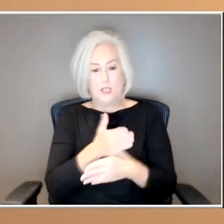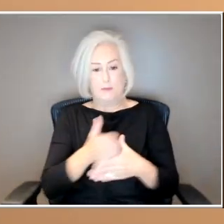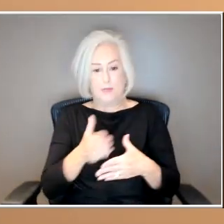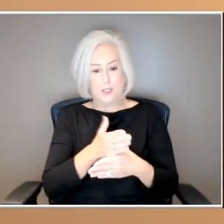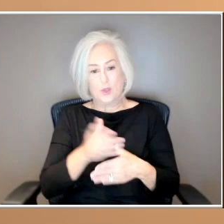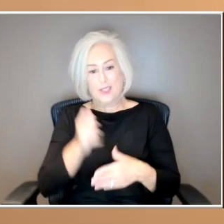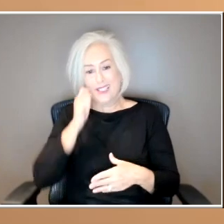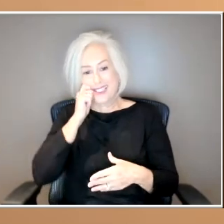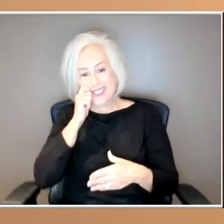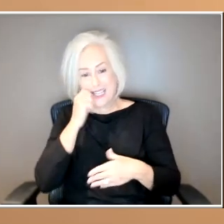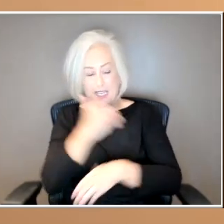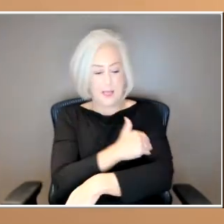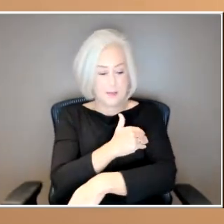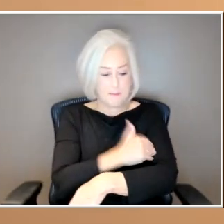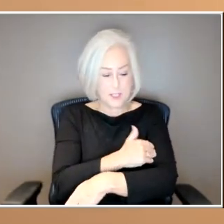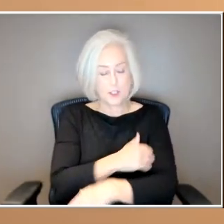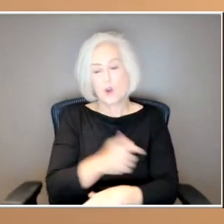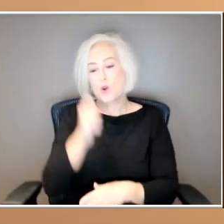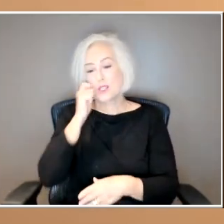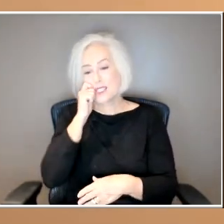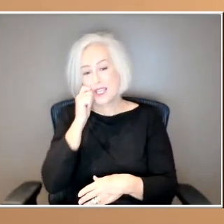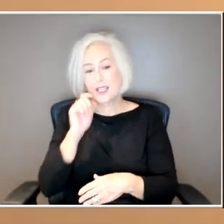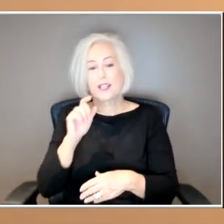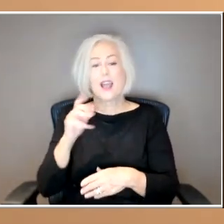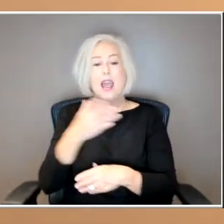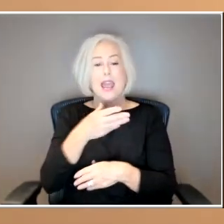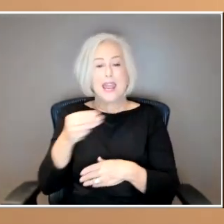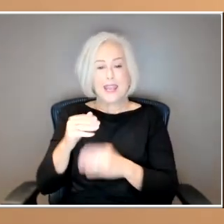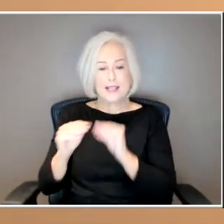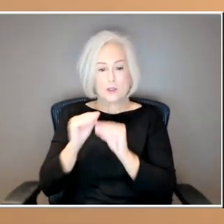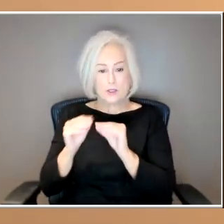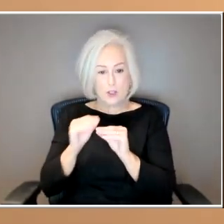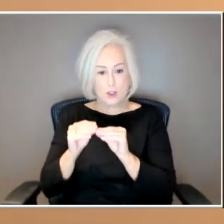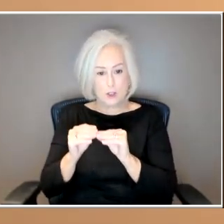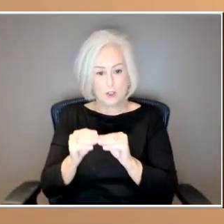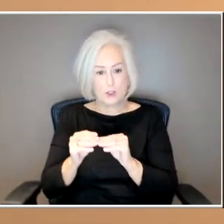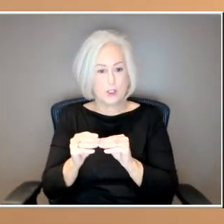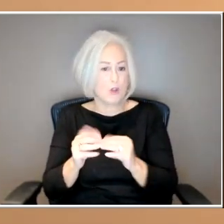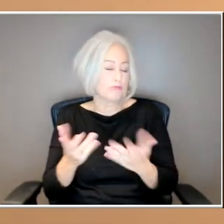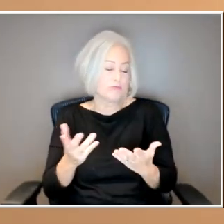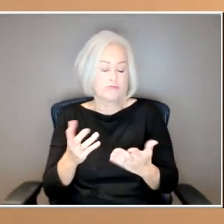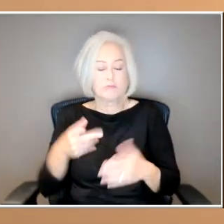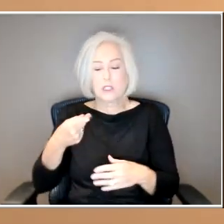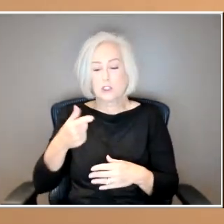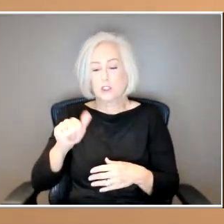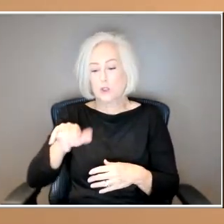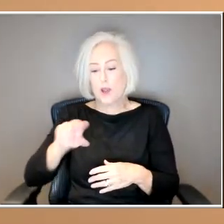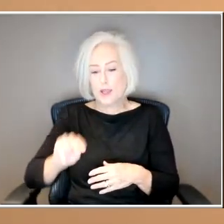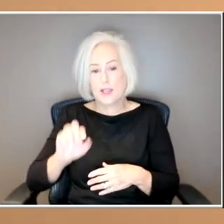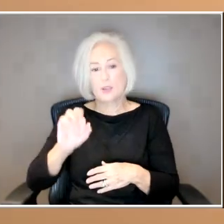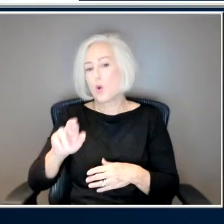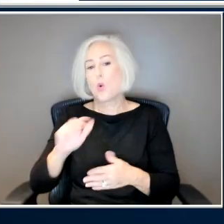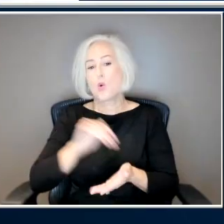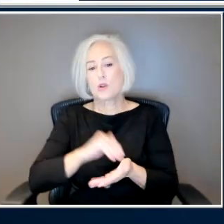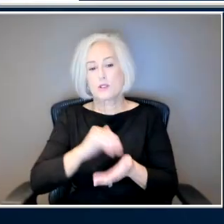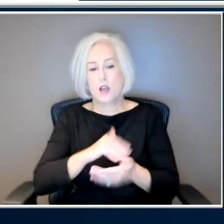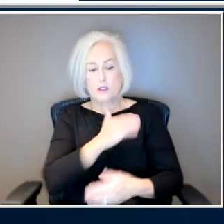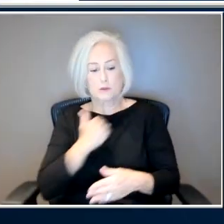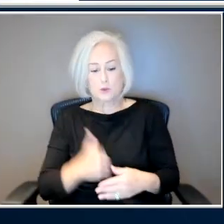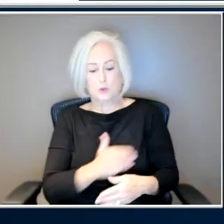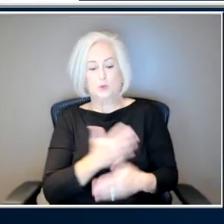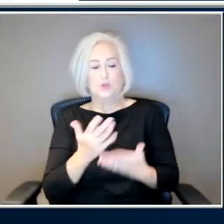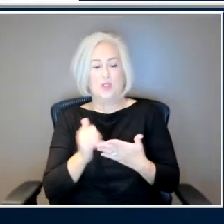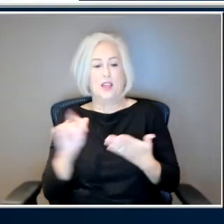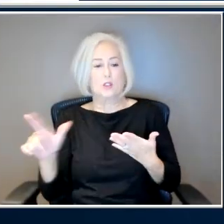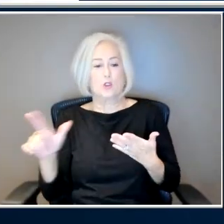skin and the muscle. So simple skin exams that can be done by a primary care or GYN is all that would be needed.